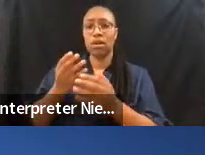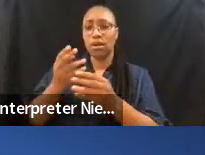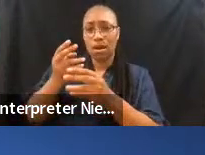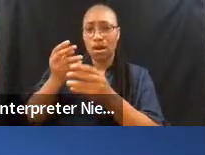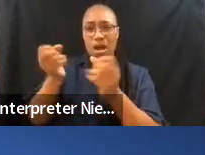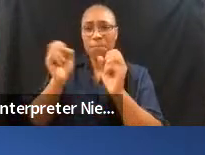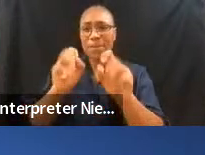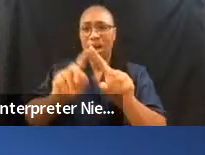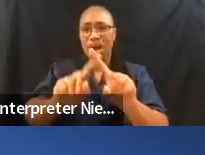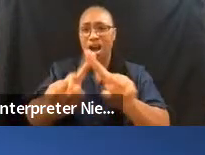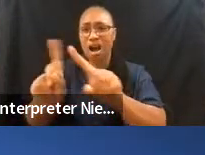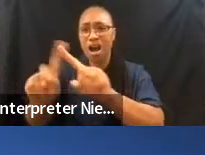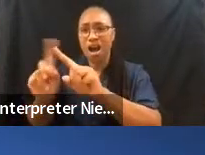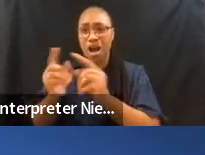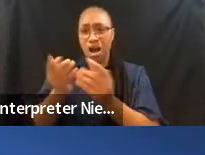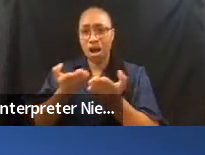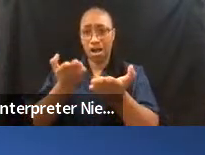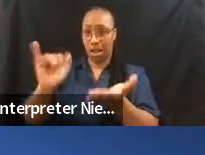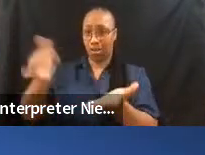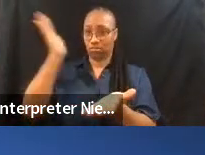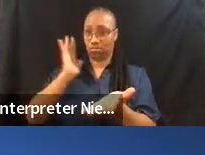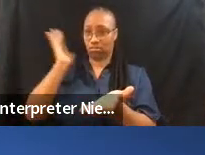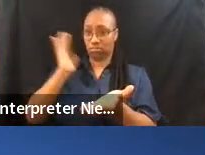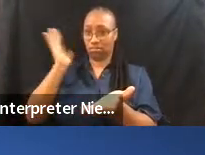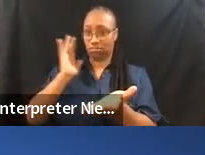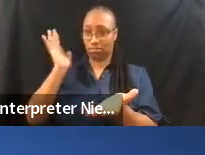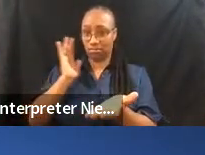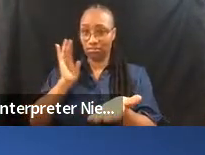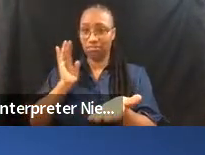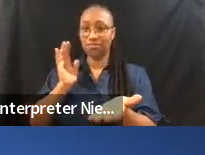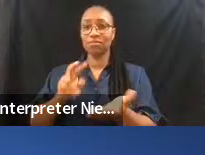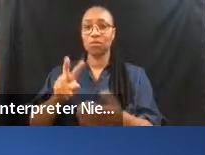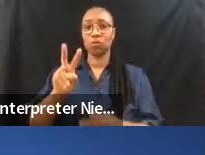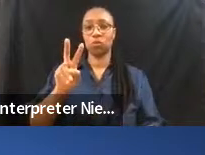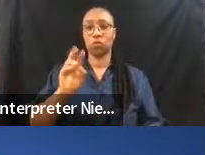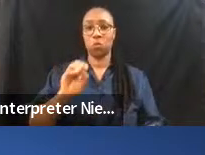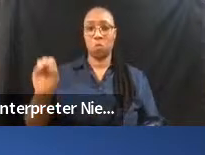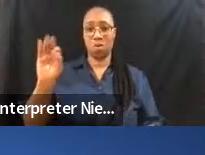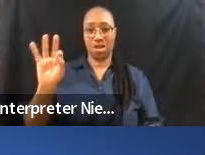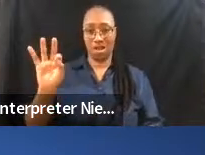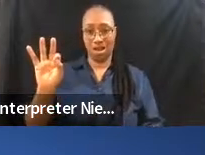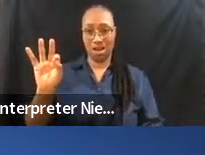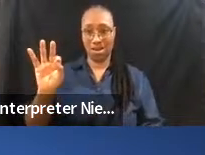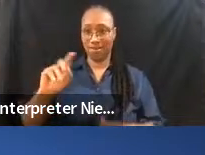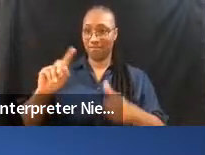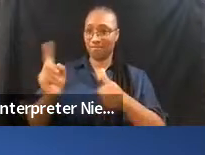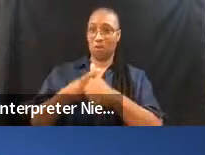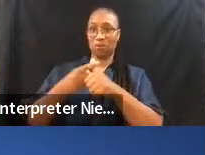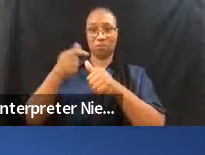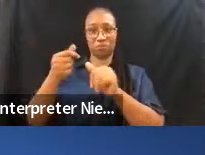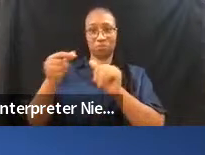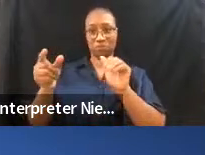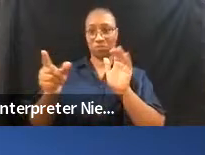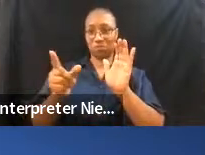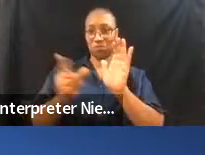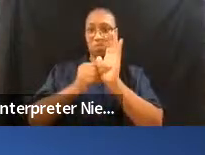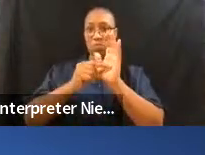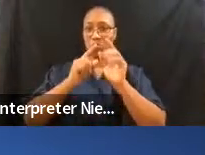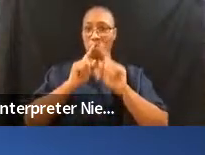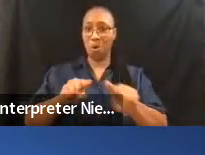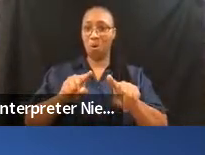The Current State of Healthcare for People with Disabilities, where we pointed out many issues preventing access to